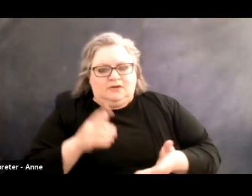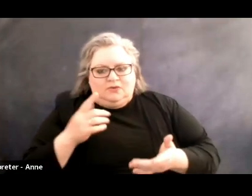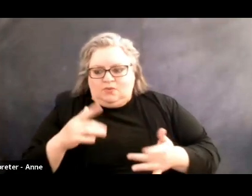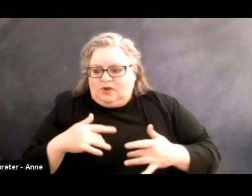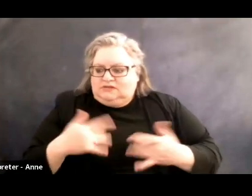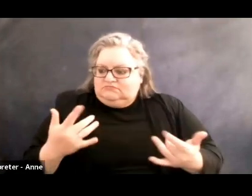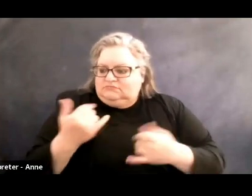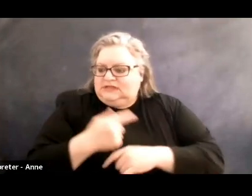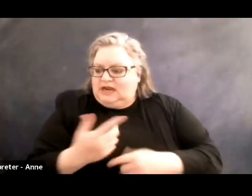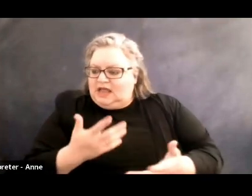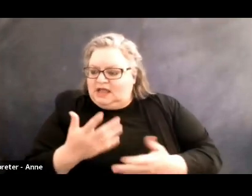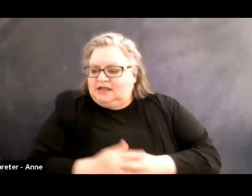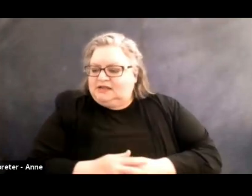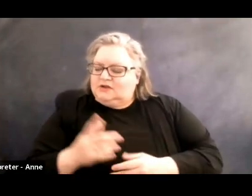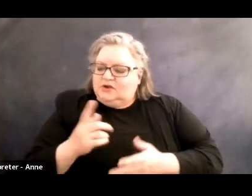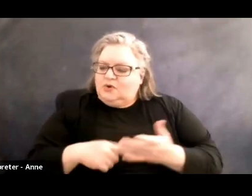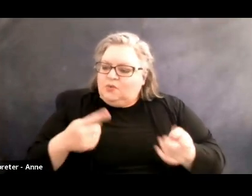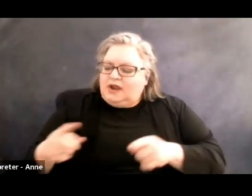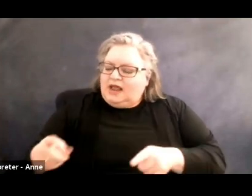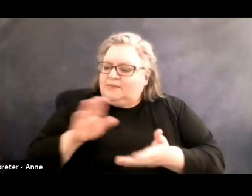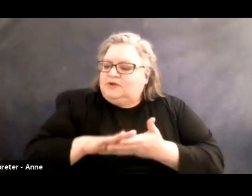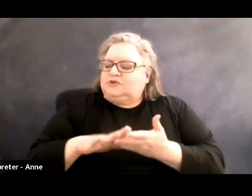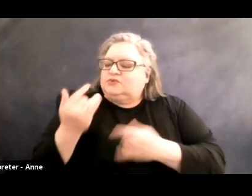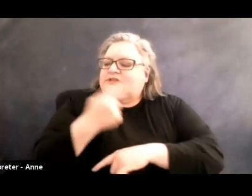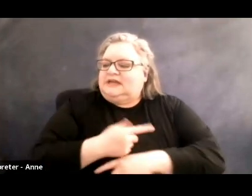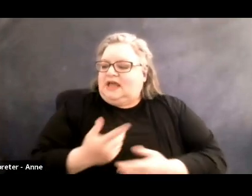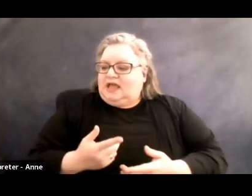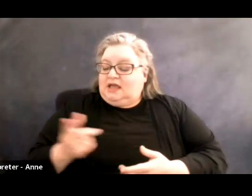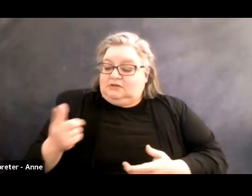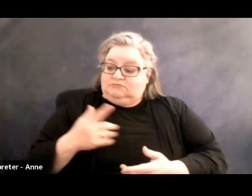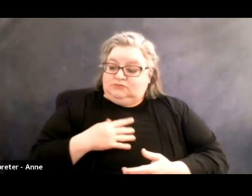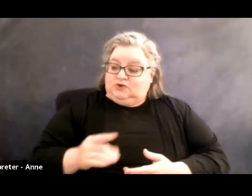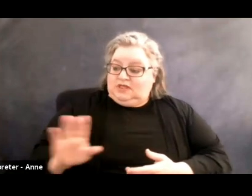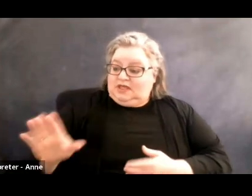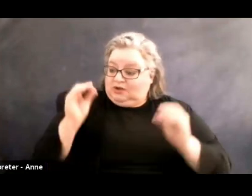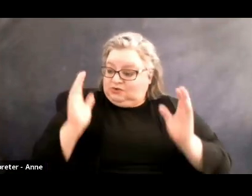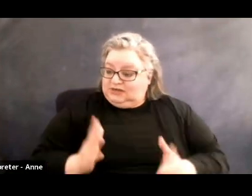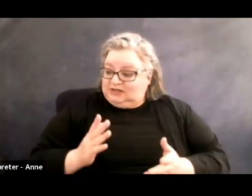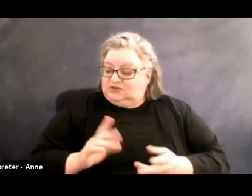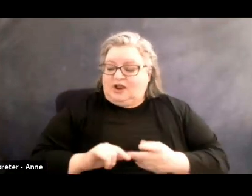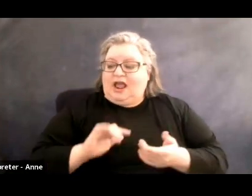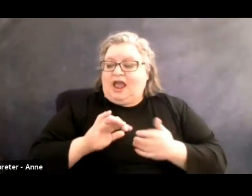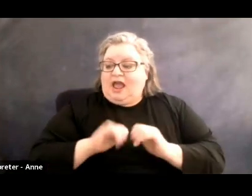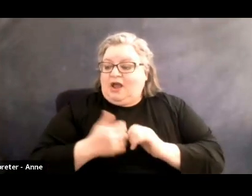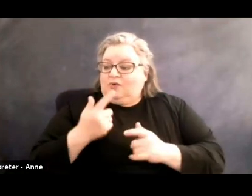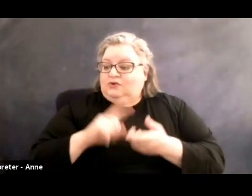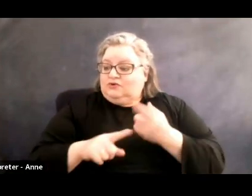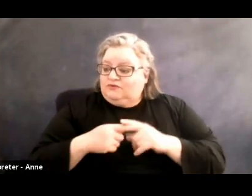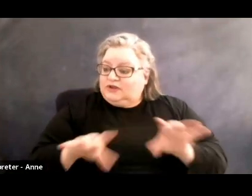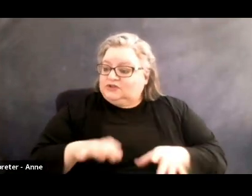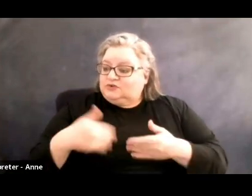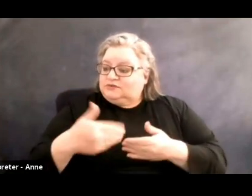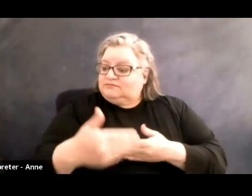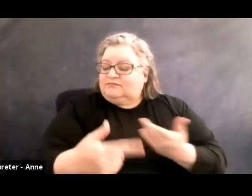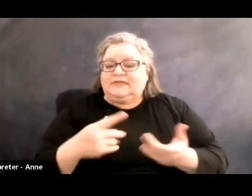with you today? What happened at school today? Did you like your teacher? How's your friends doing? And then you